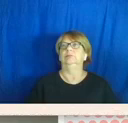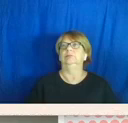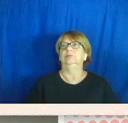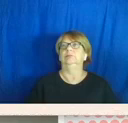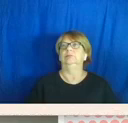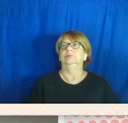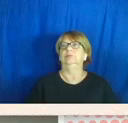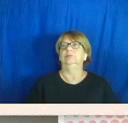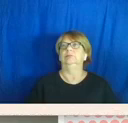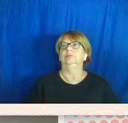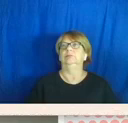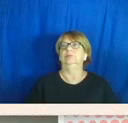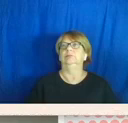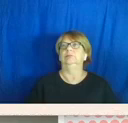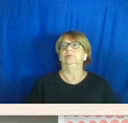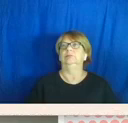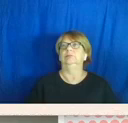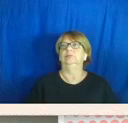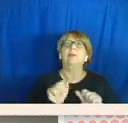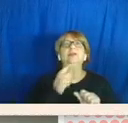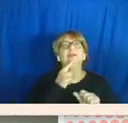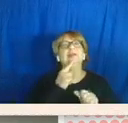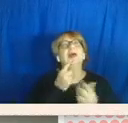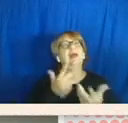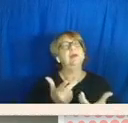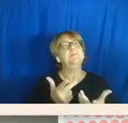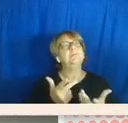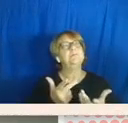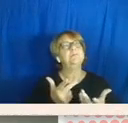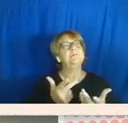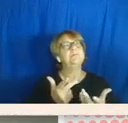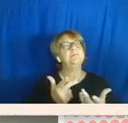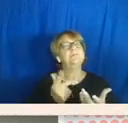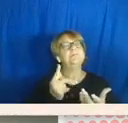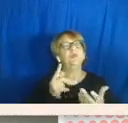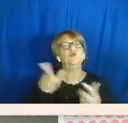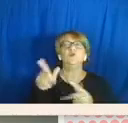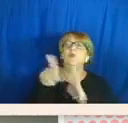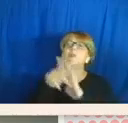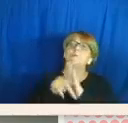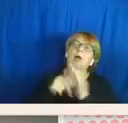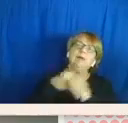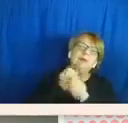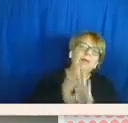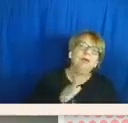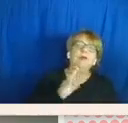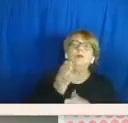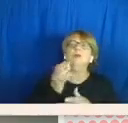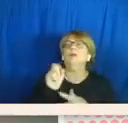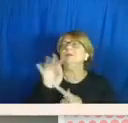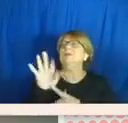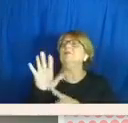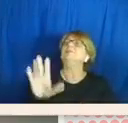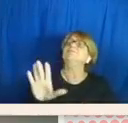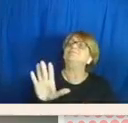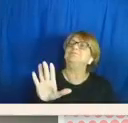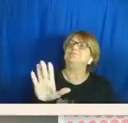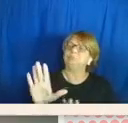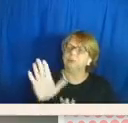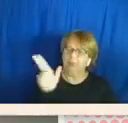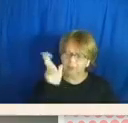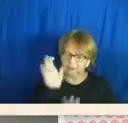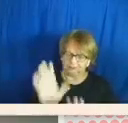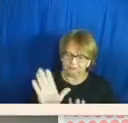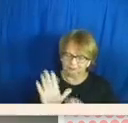be able to say to a policymaker or staff, listen, this is